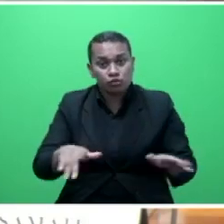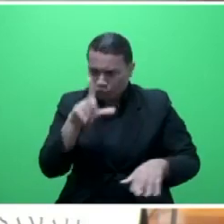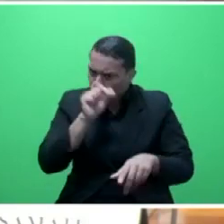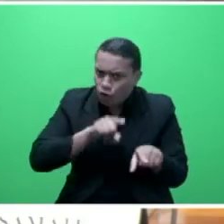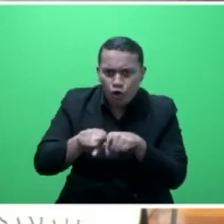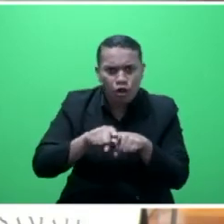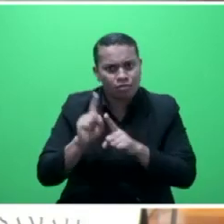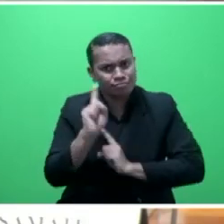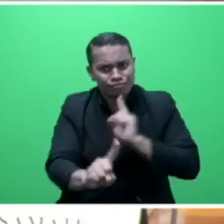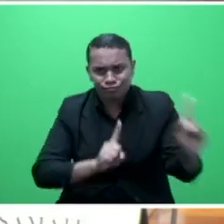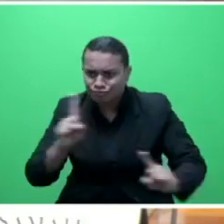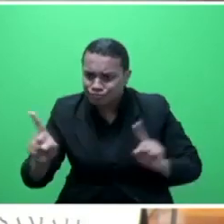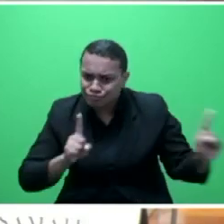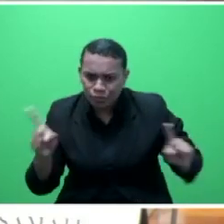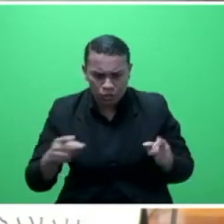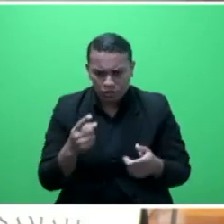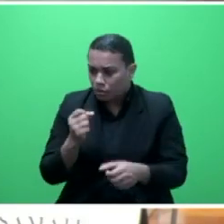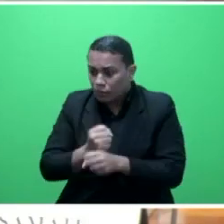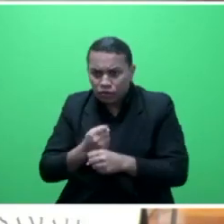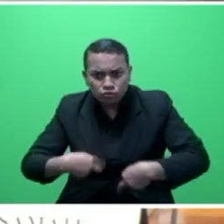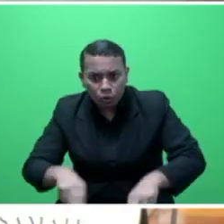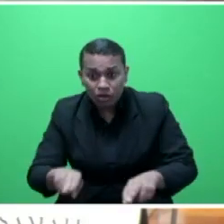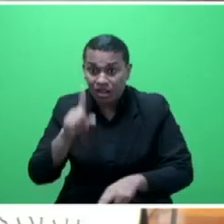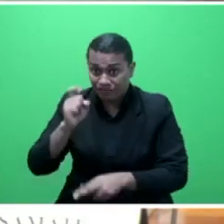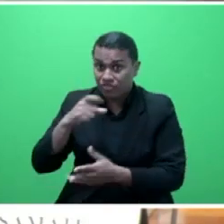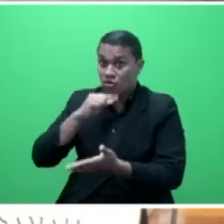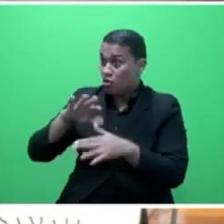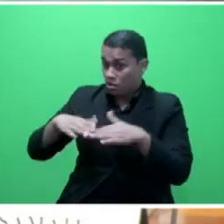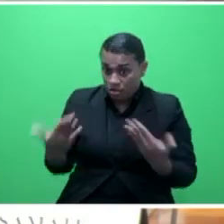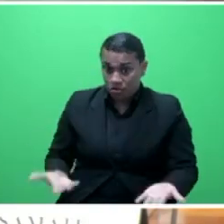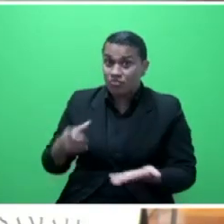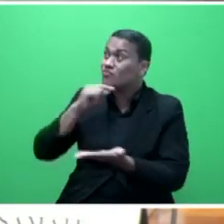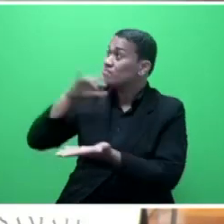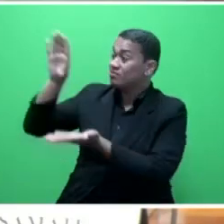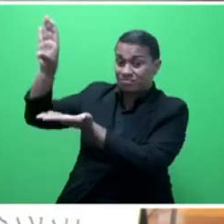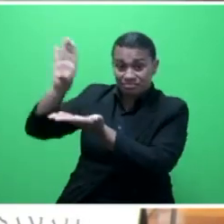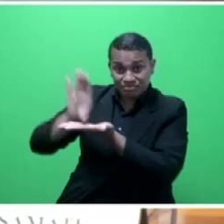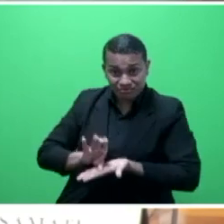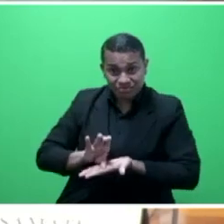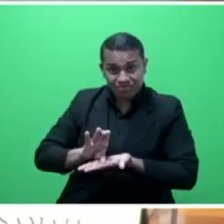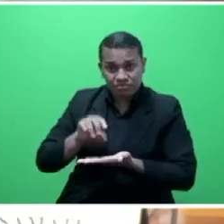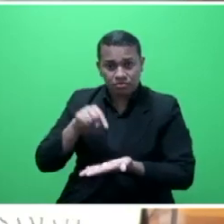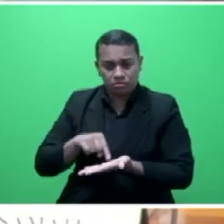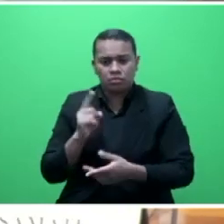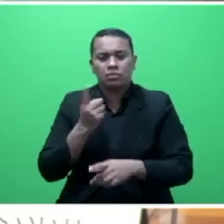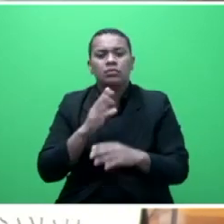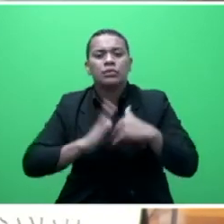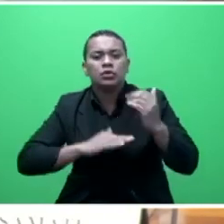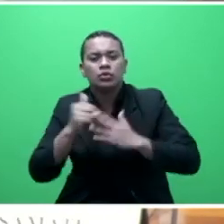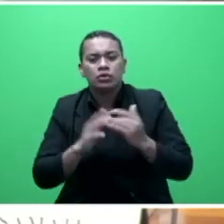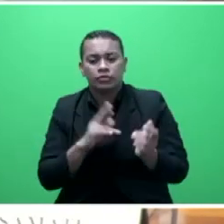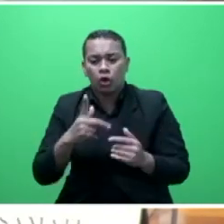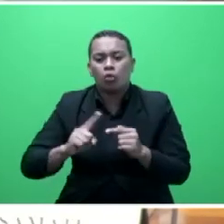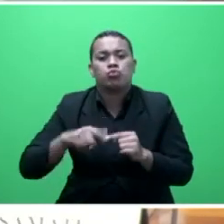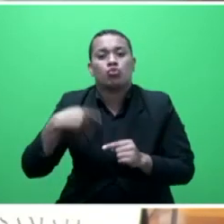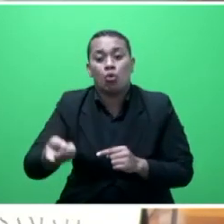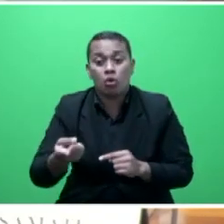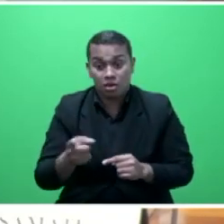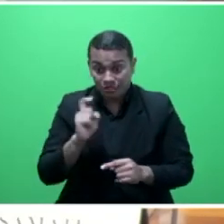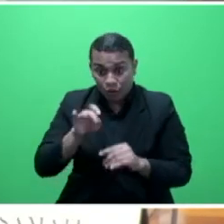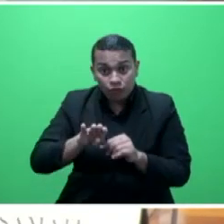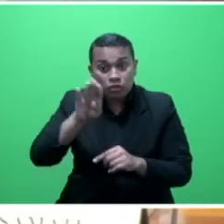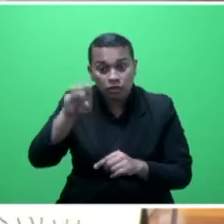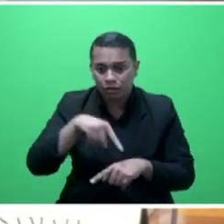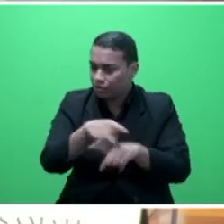Borrowing now to build for tomorrow means future generations will borrow less. And a growing economy with a